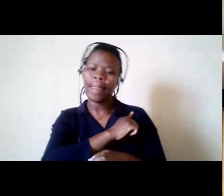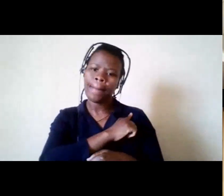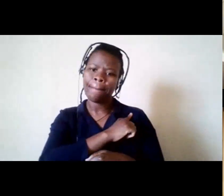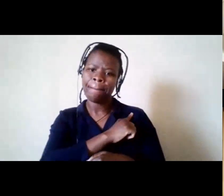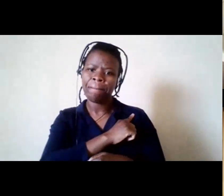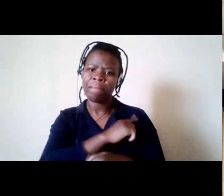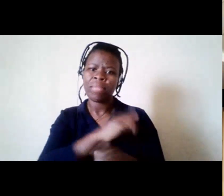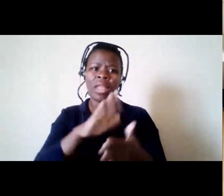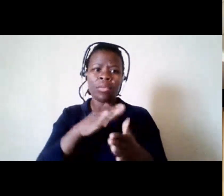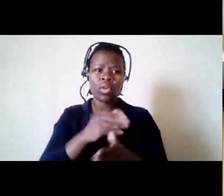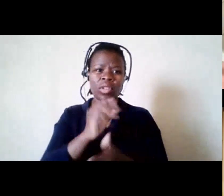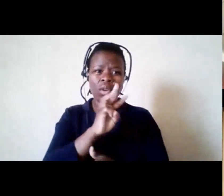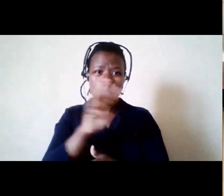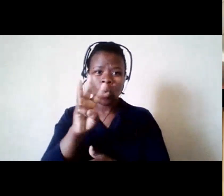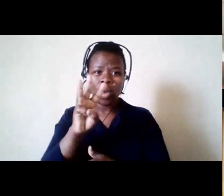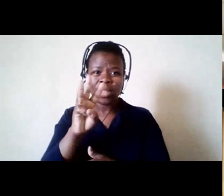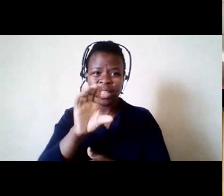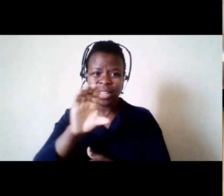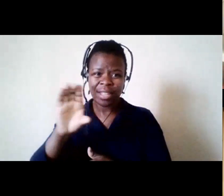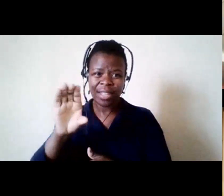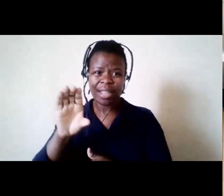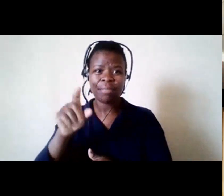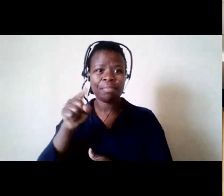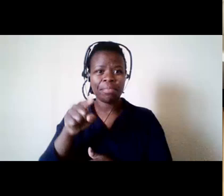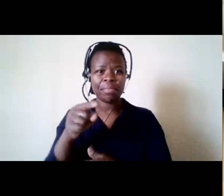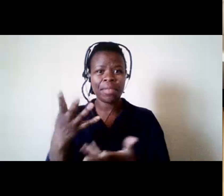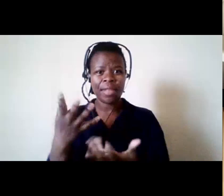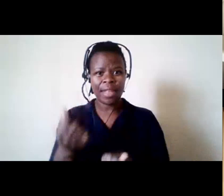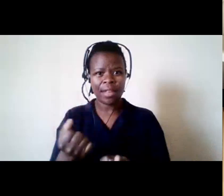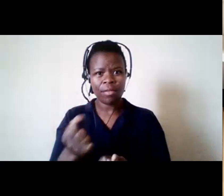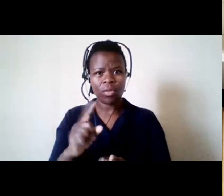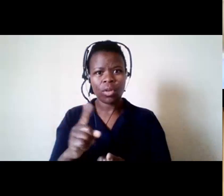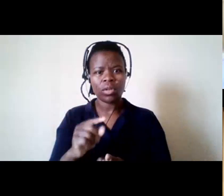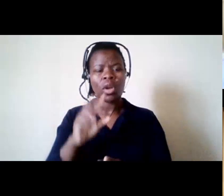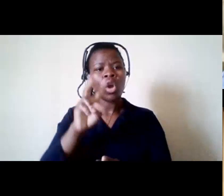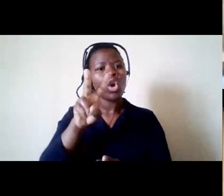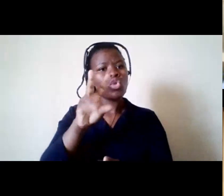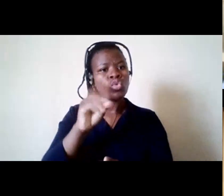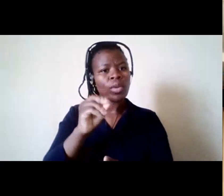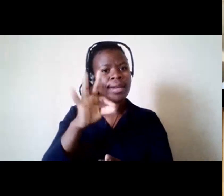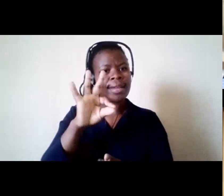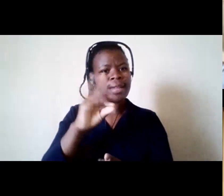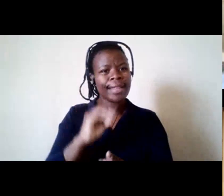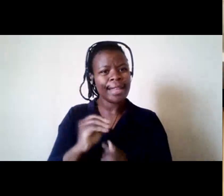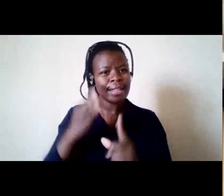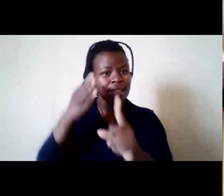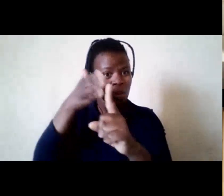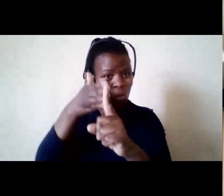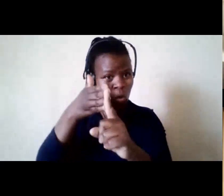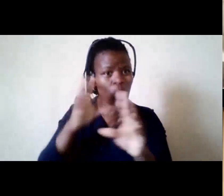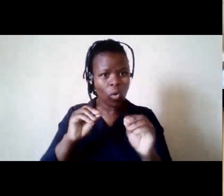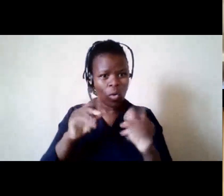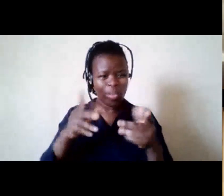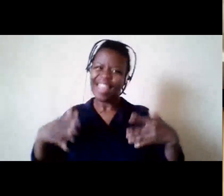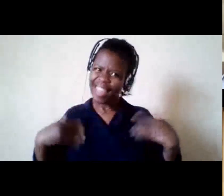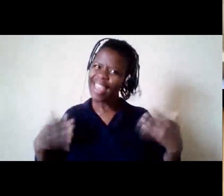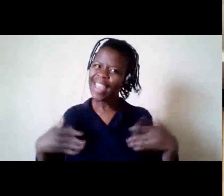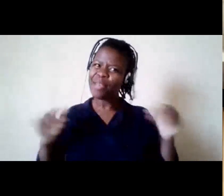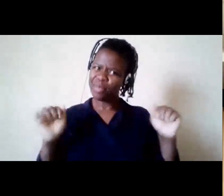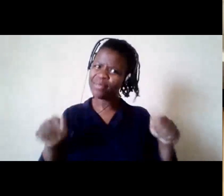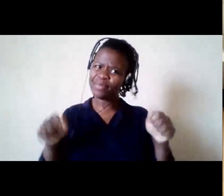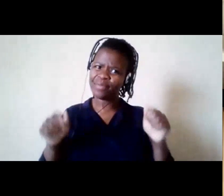Western Cape Health Department told us they have 2030 goal. We say, hey, we're happy. We're going to be part of it.